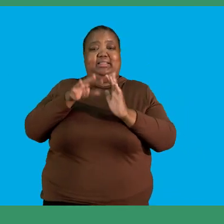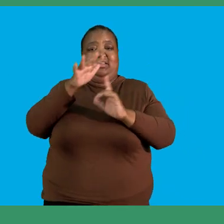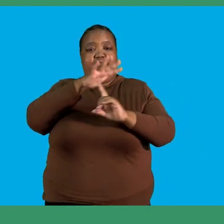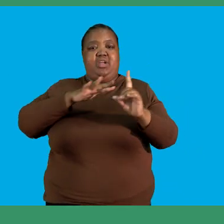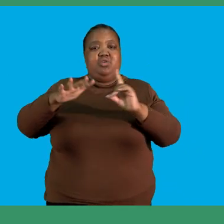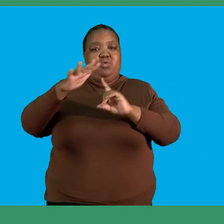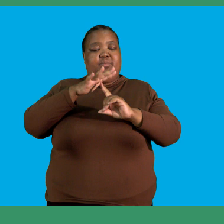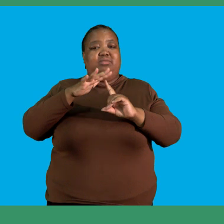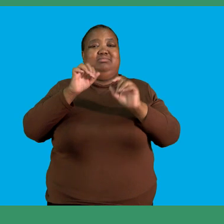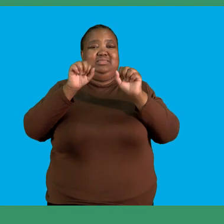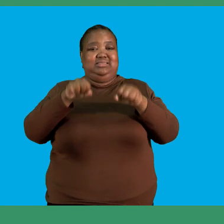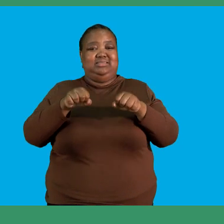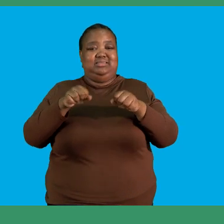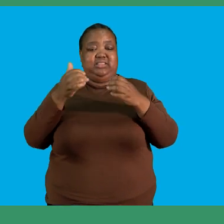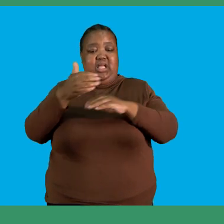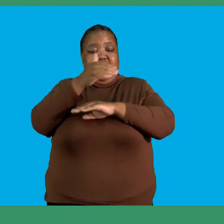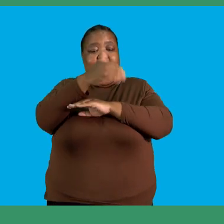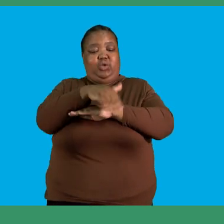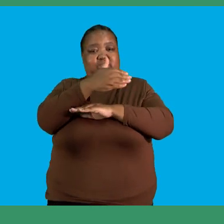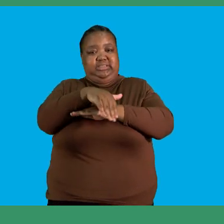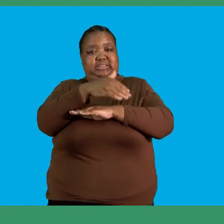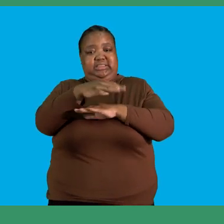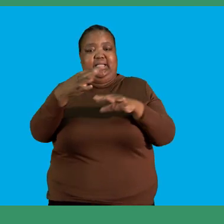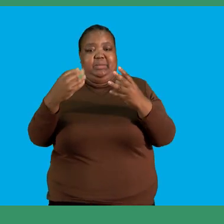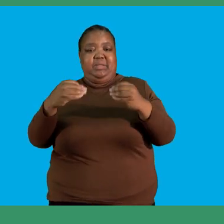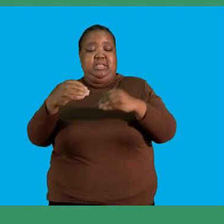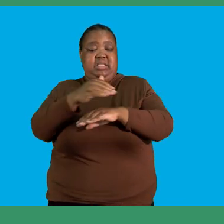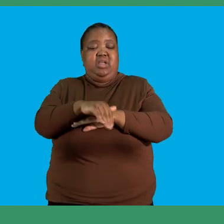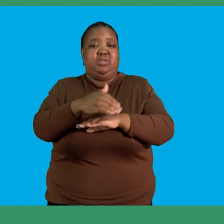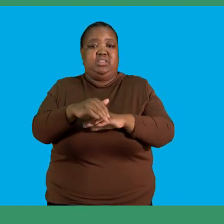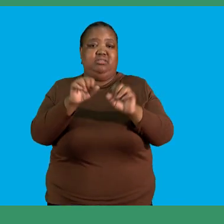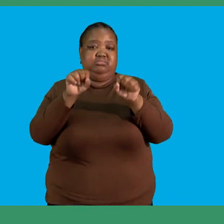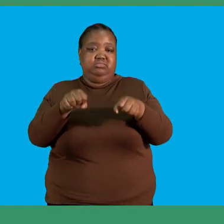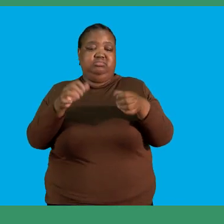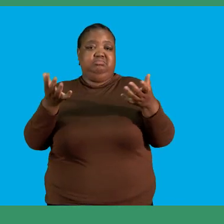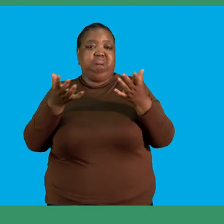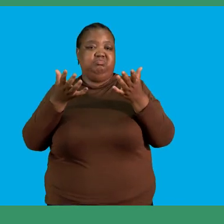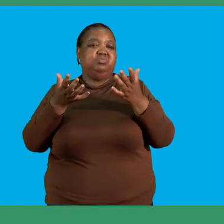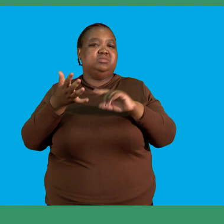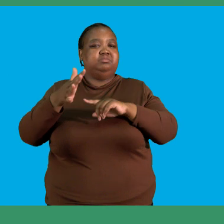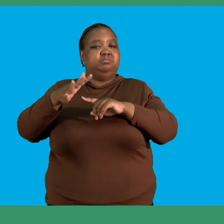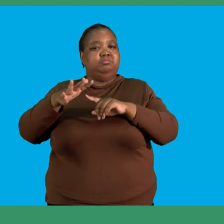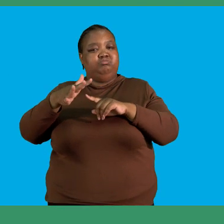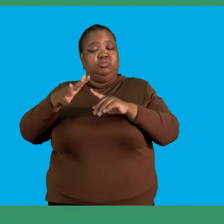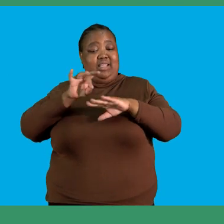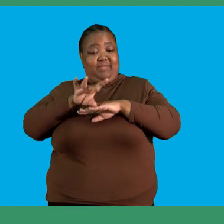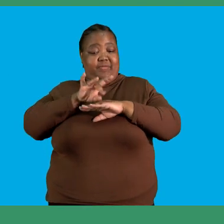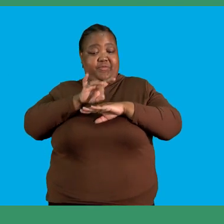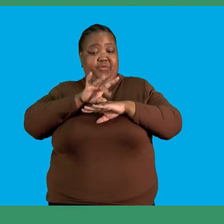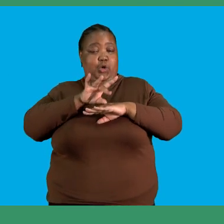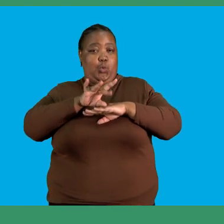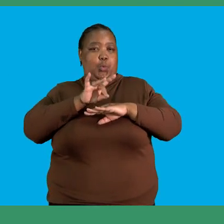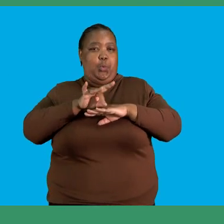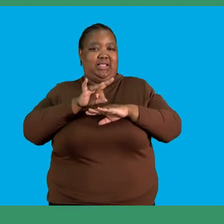environment, which is the immediate outside of the business, where we only have